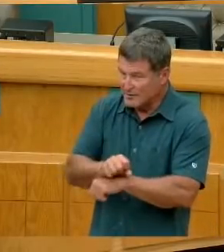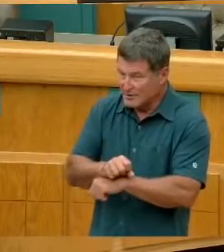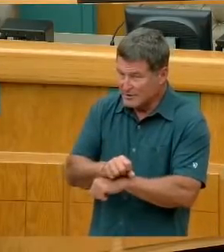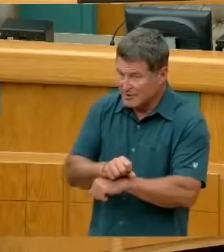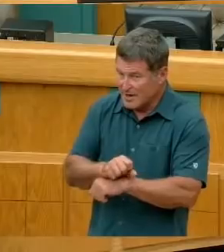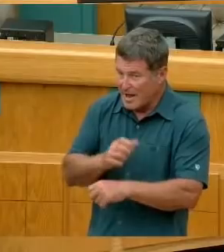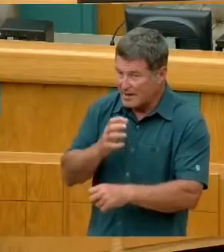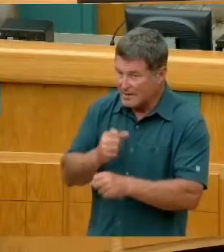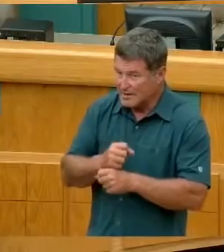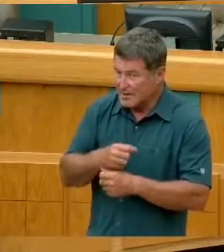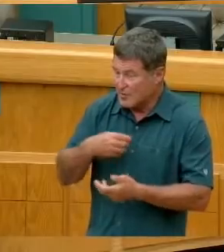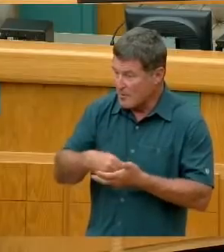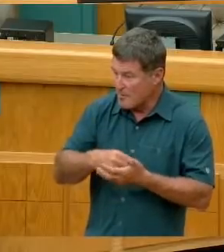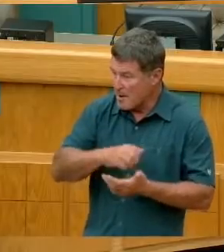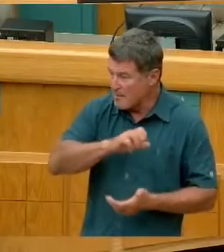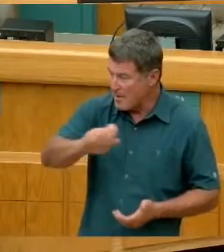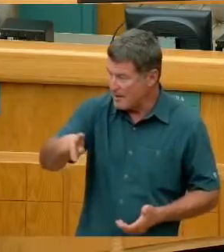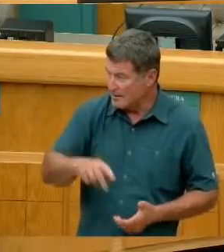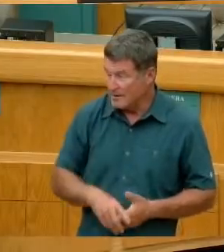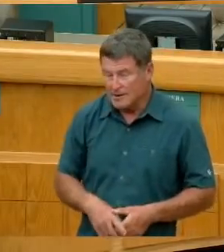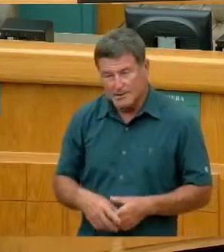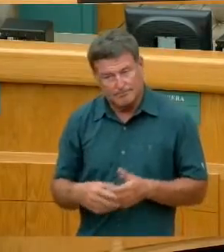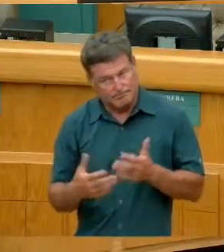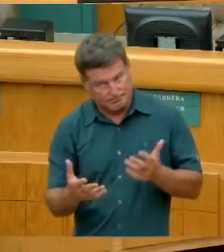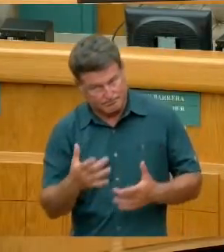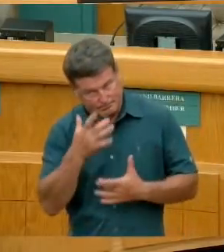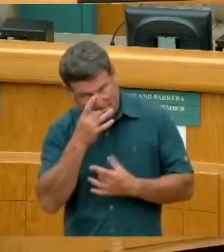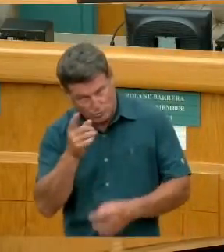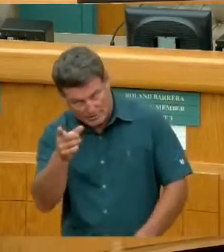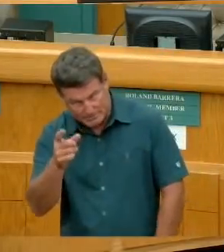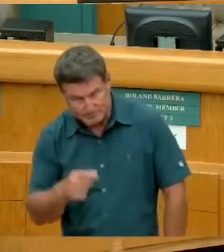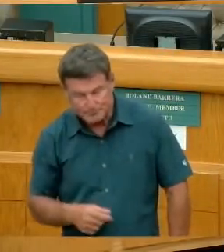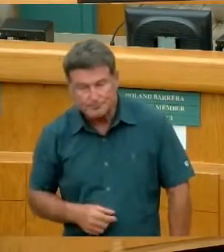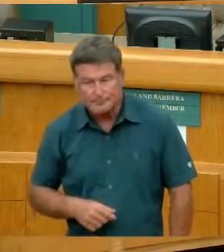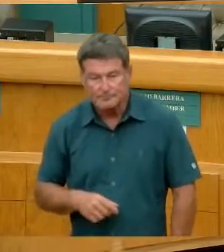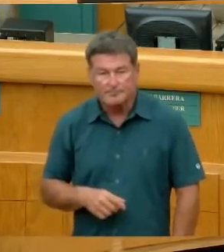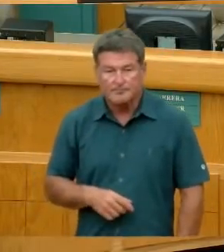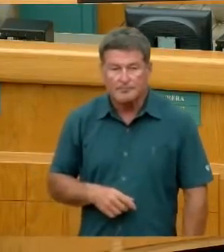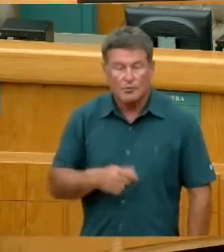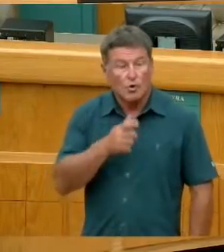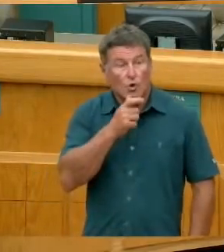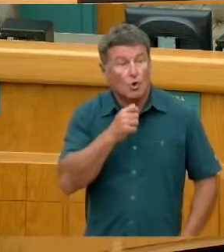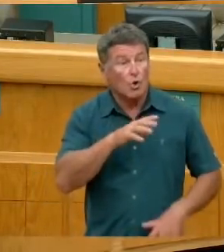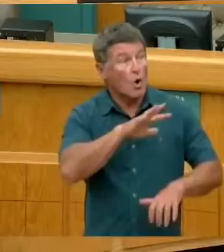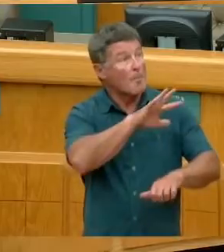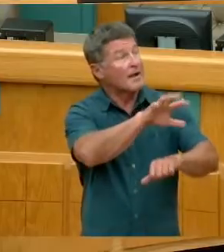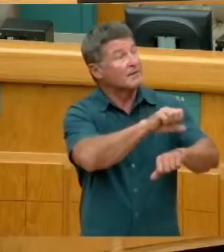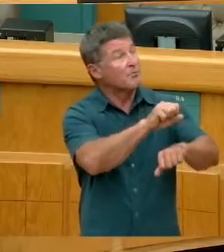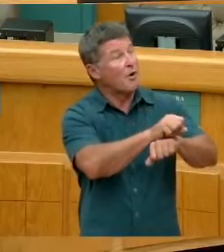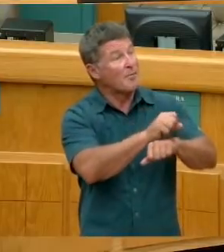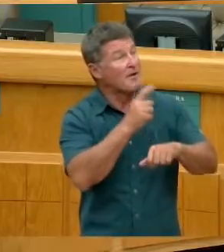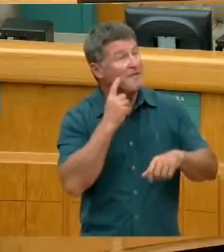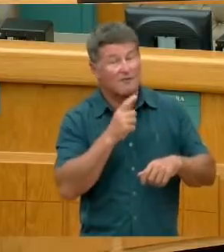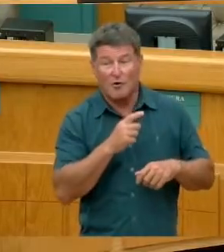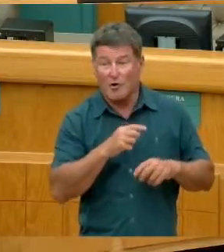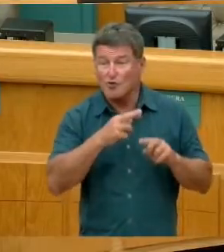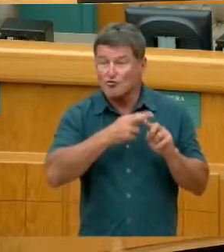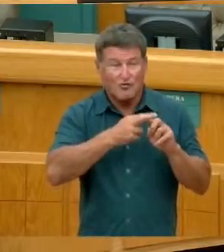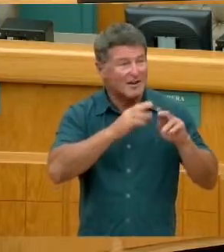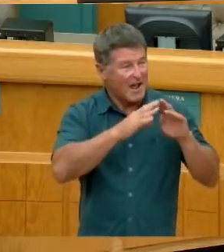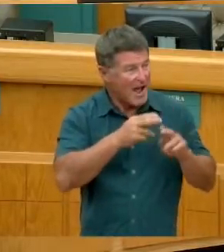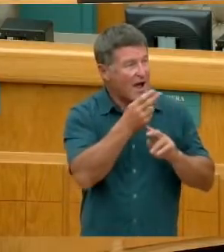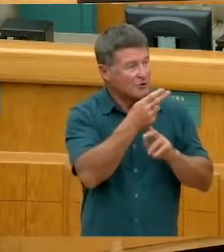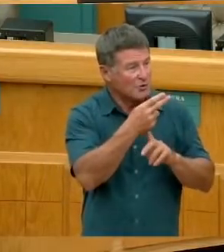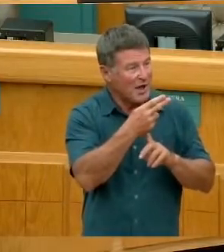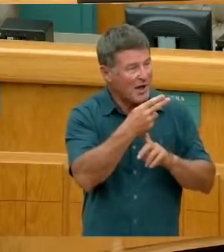actually cancel Cancel. the reservation and receive a refund. Right, so that's interesting. So let me just say this. Let's talk about July